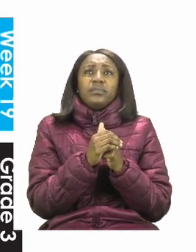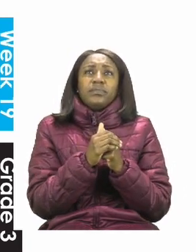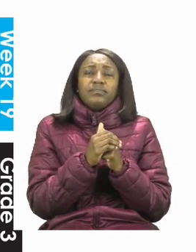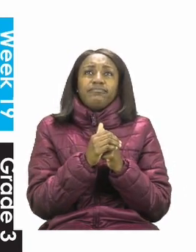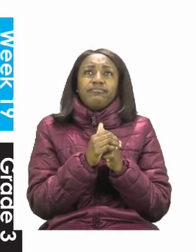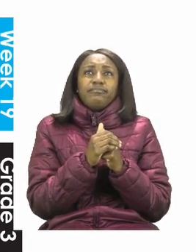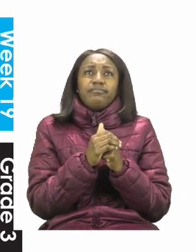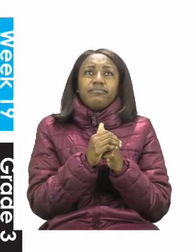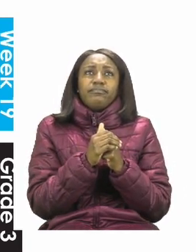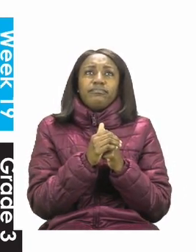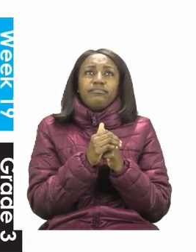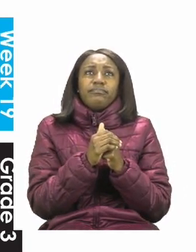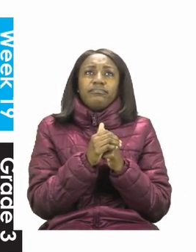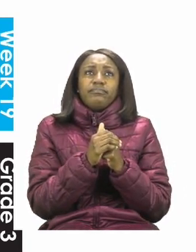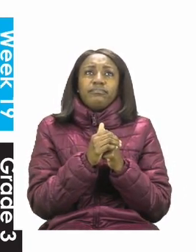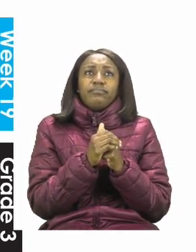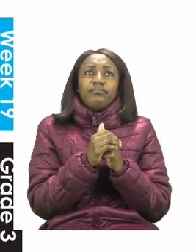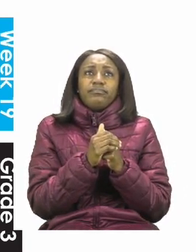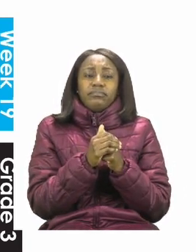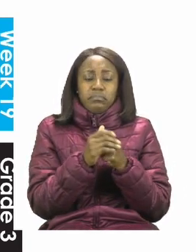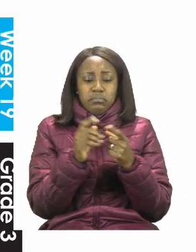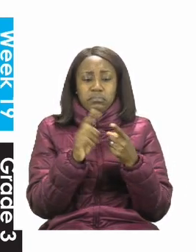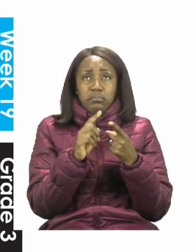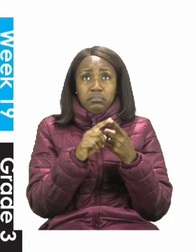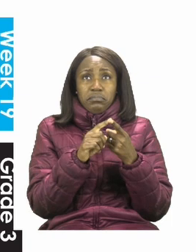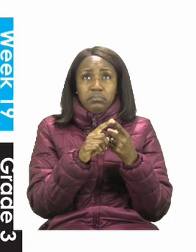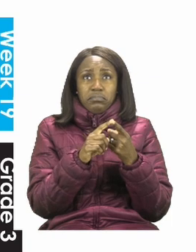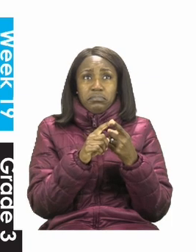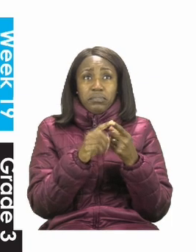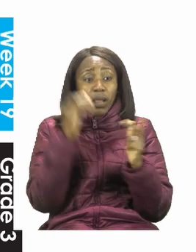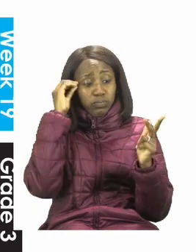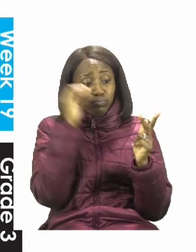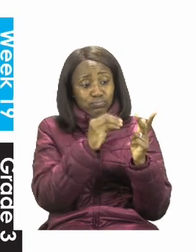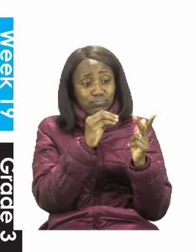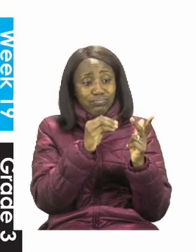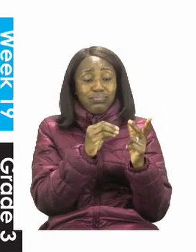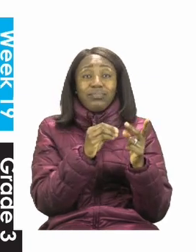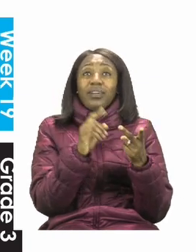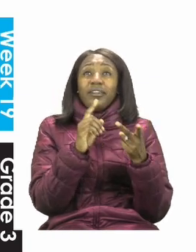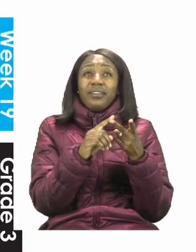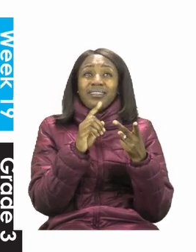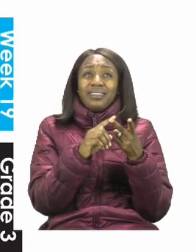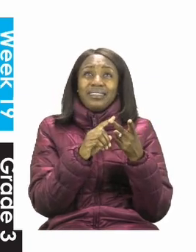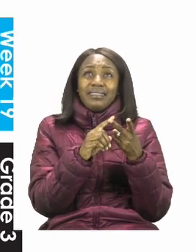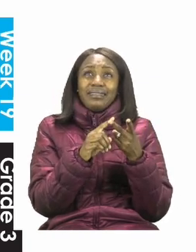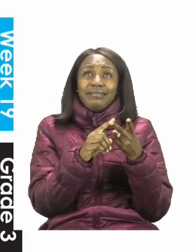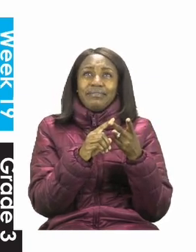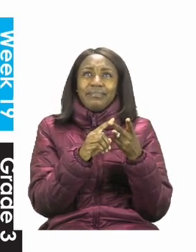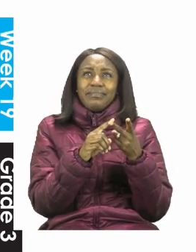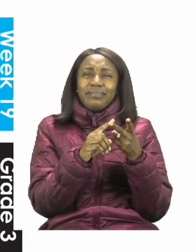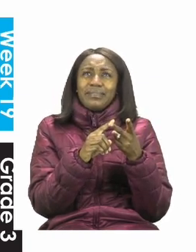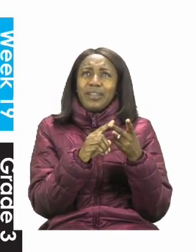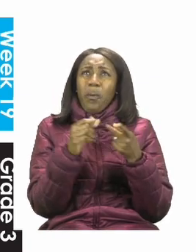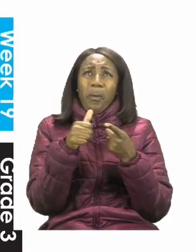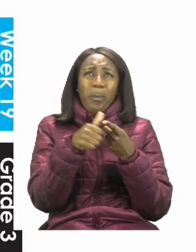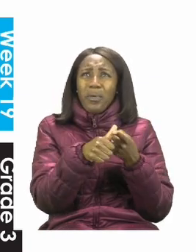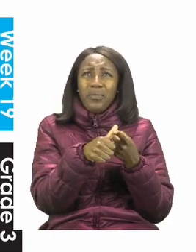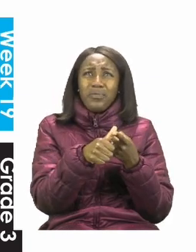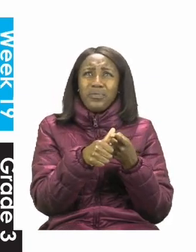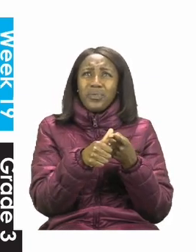word is strangers. The second word is